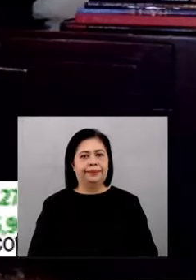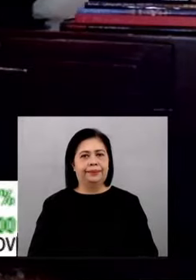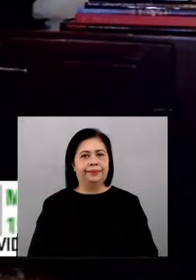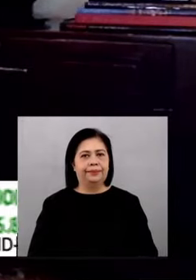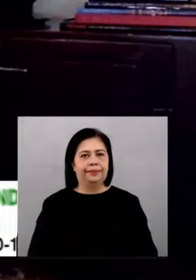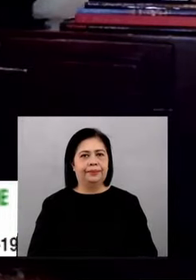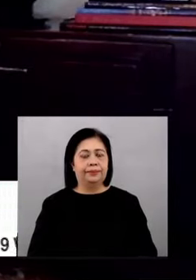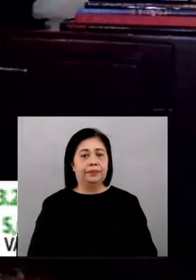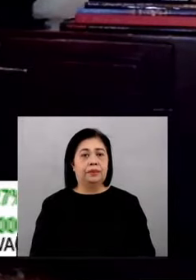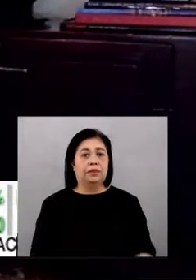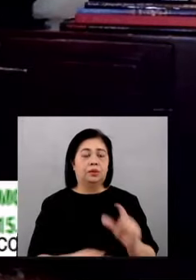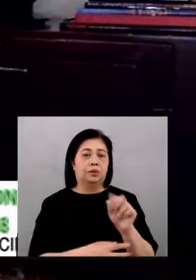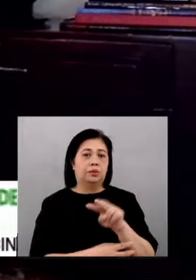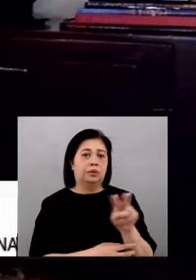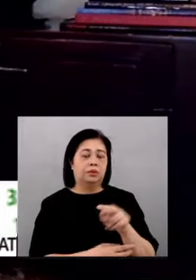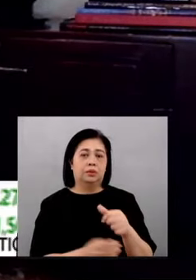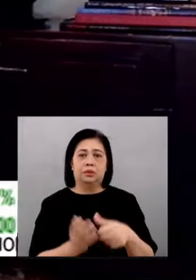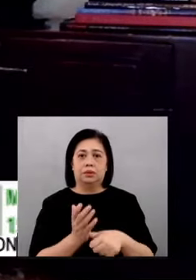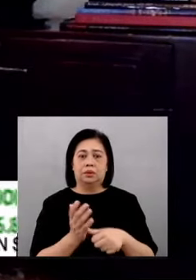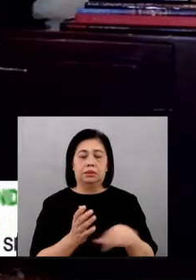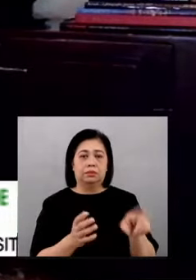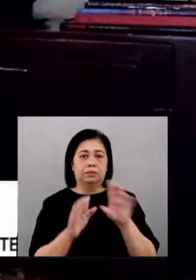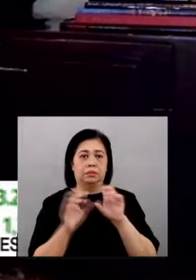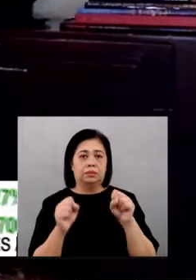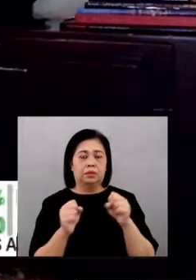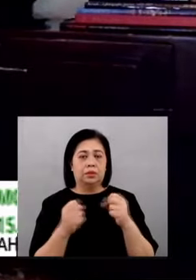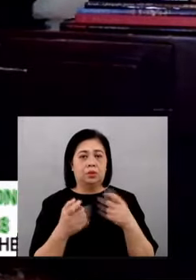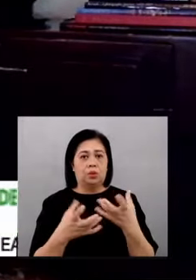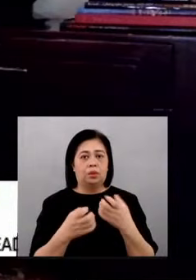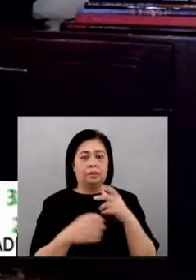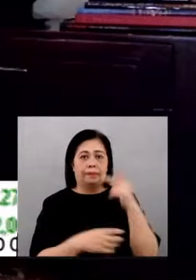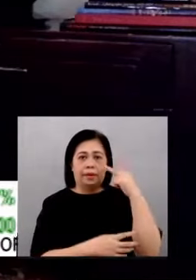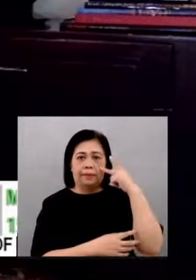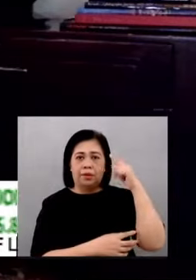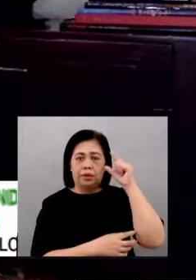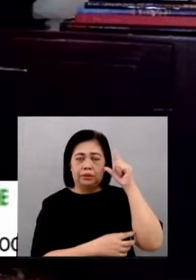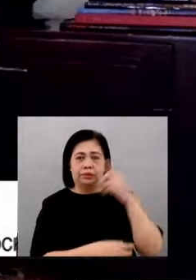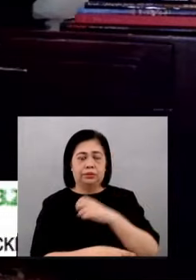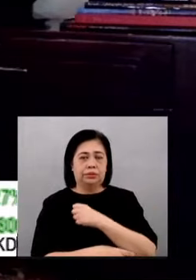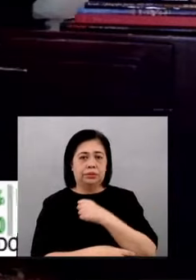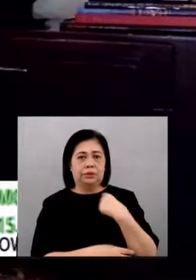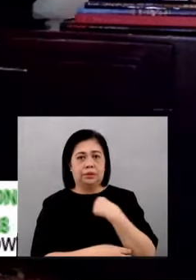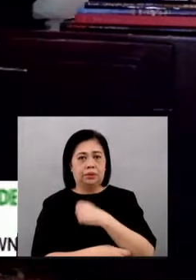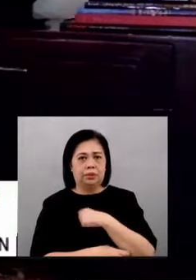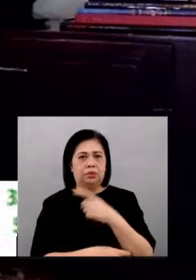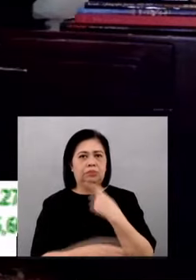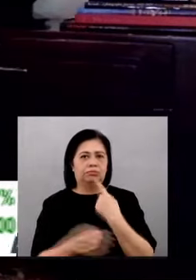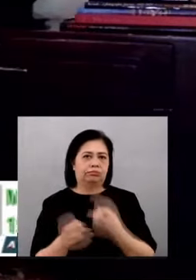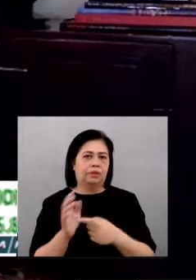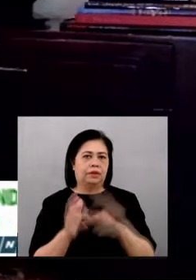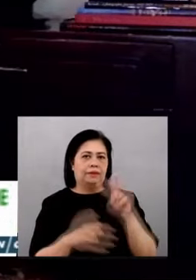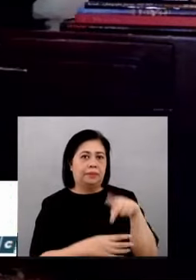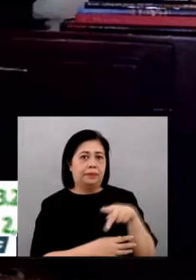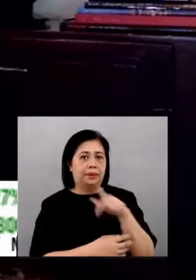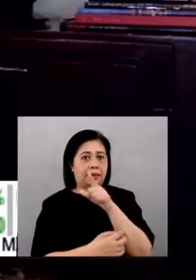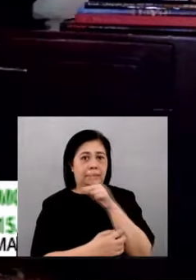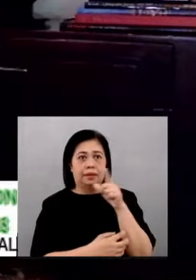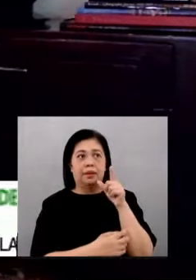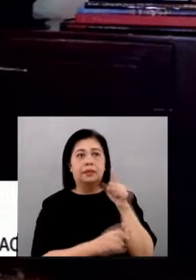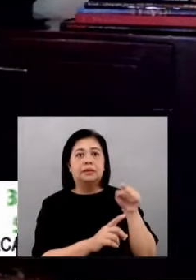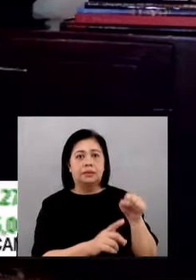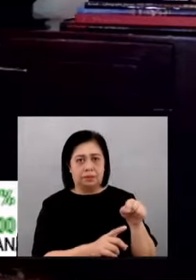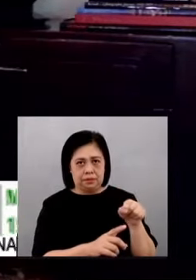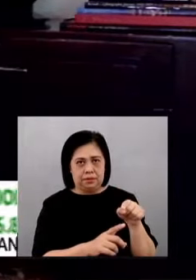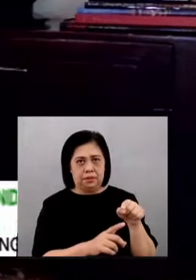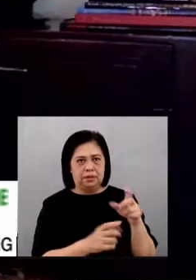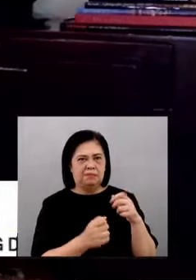Along the 2022 elections, presidential aspirant Senator Panfilo Lacson on Thursday revealed Vice President Lenny Robredo turned